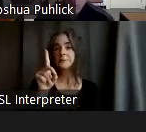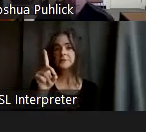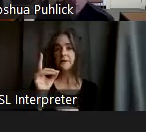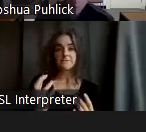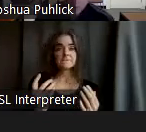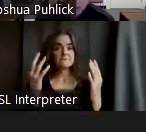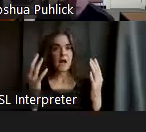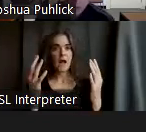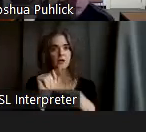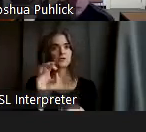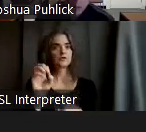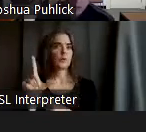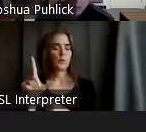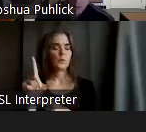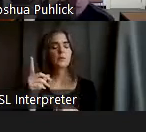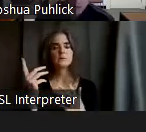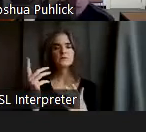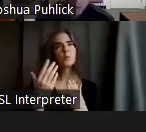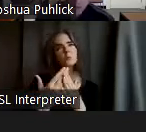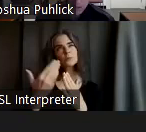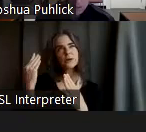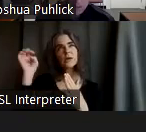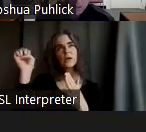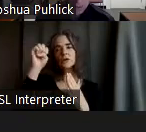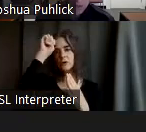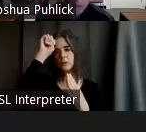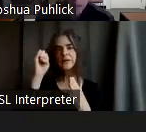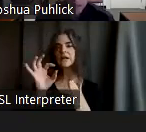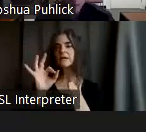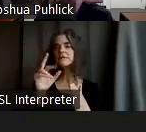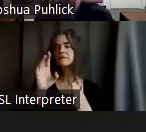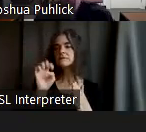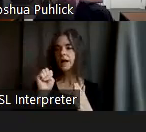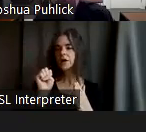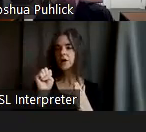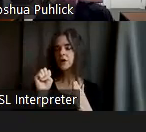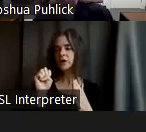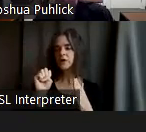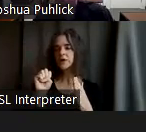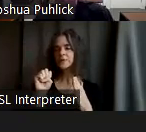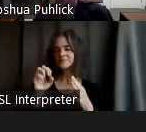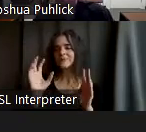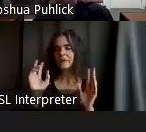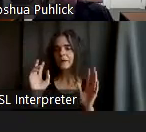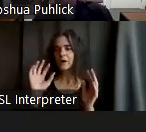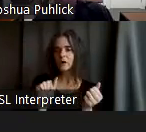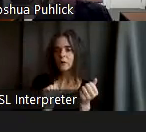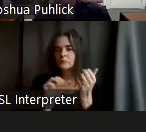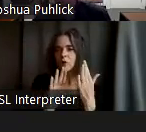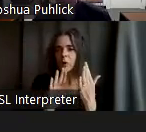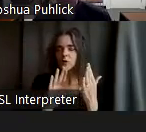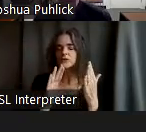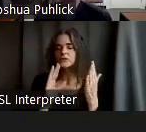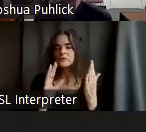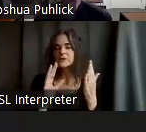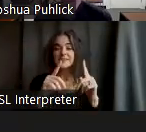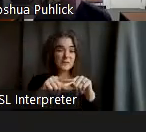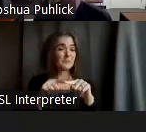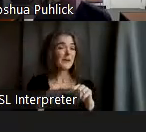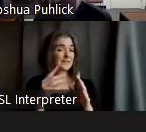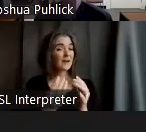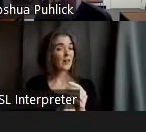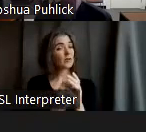Talk a little bit about the pre-European fire regimes. They were dominated by growing season